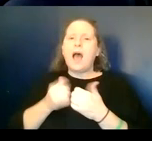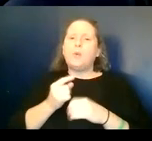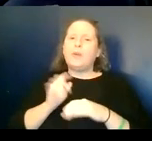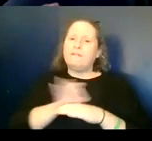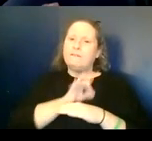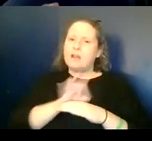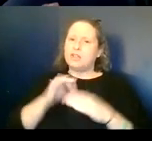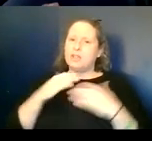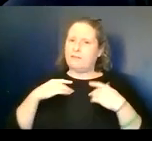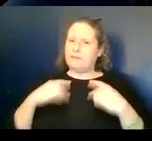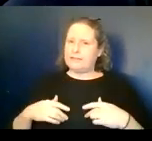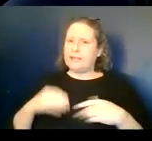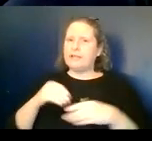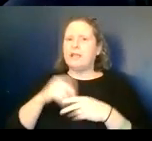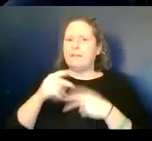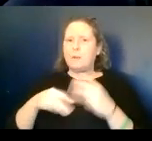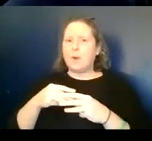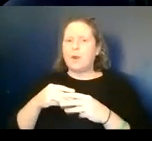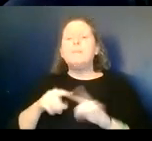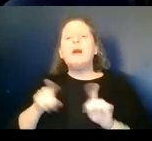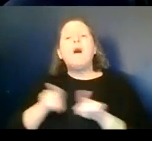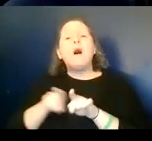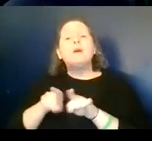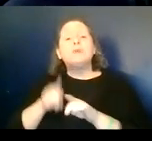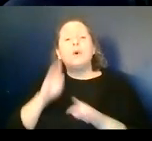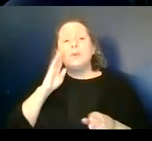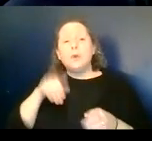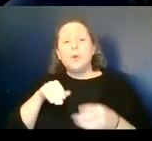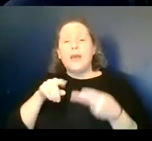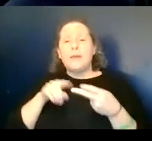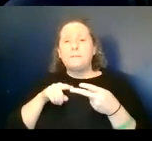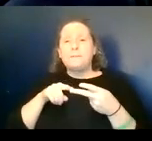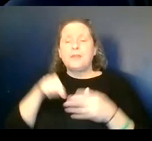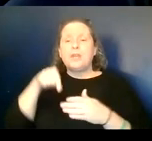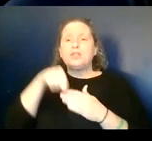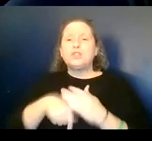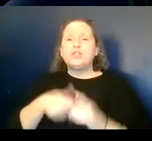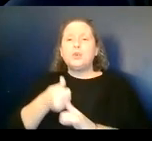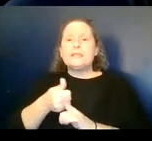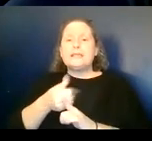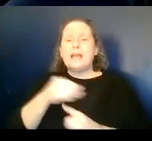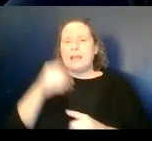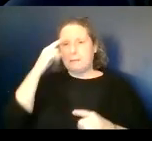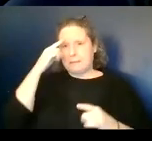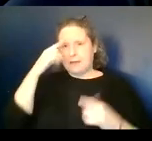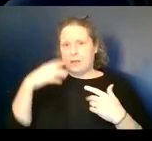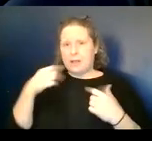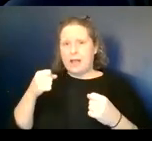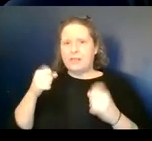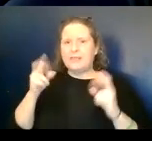Also, did you know that suicide and mental health issues are seen more commonly in